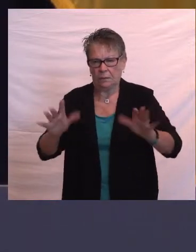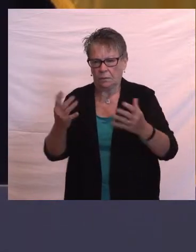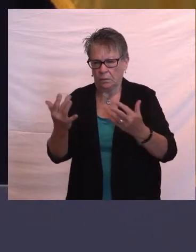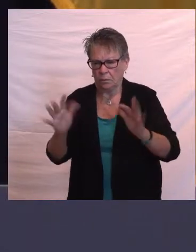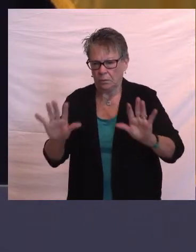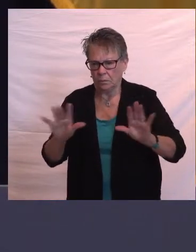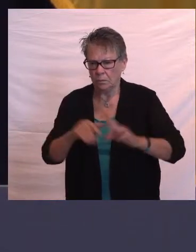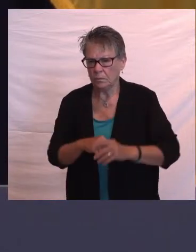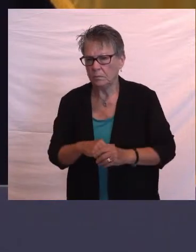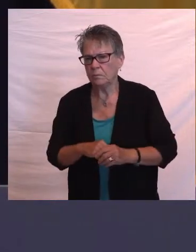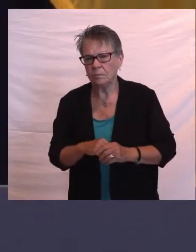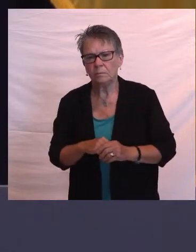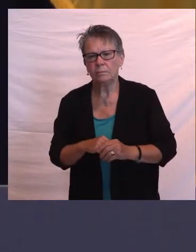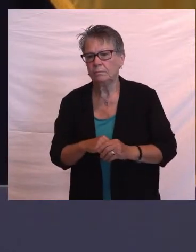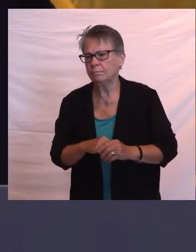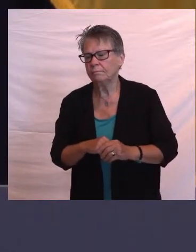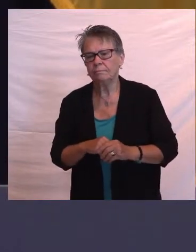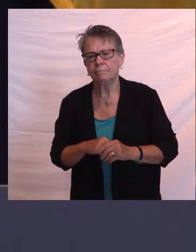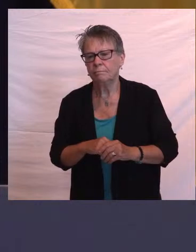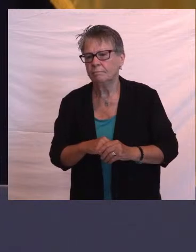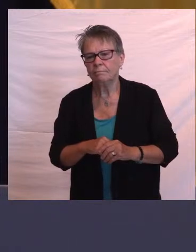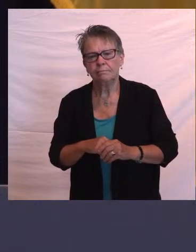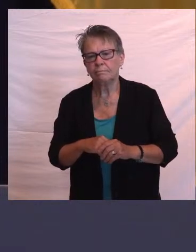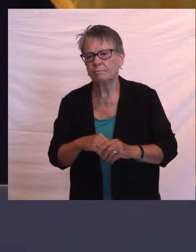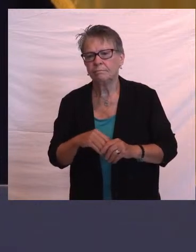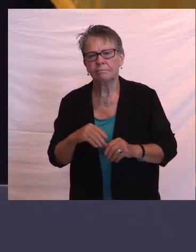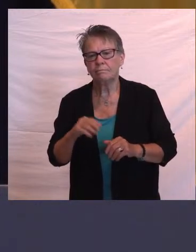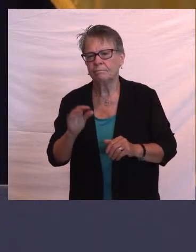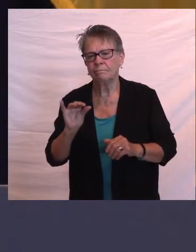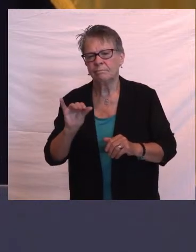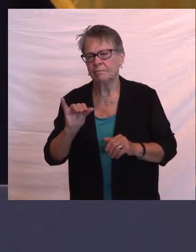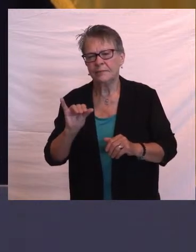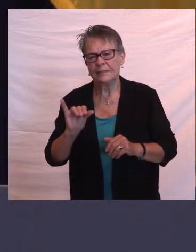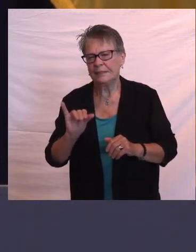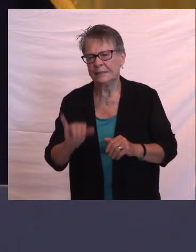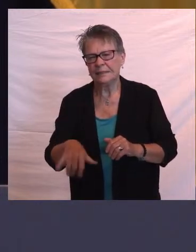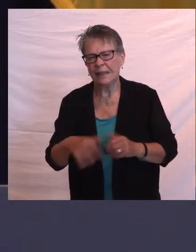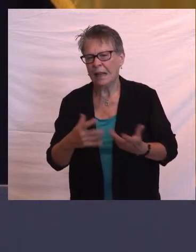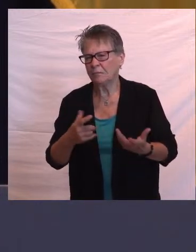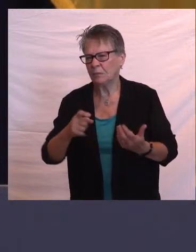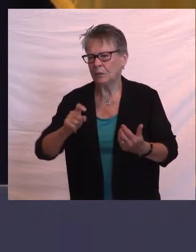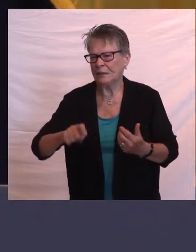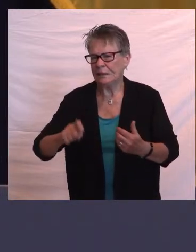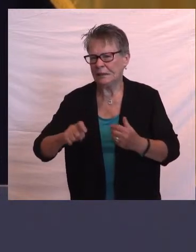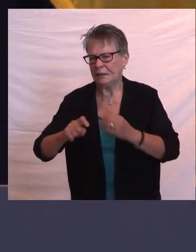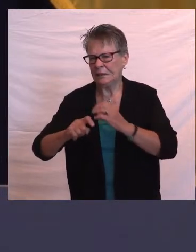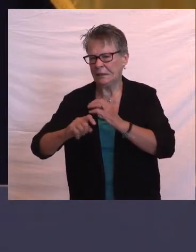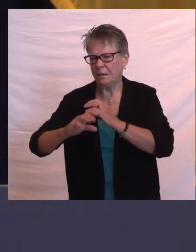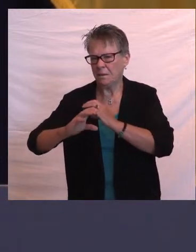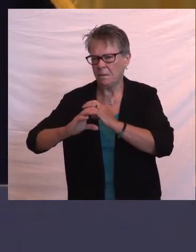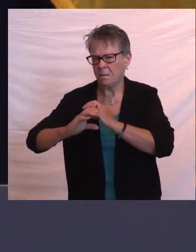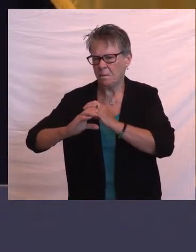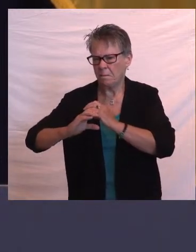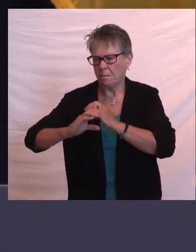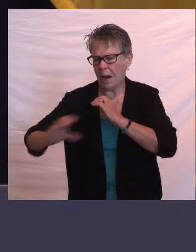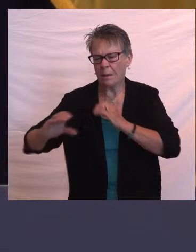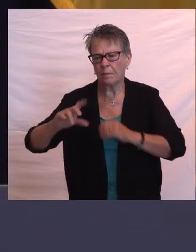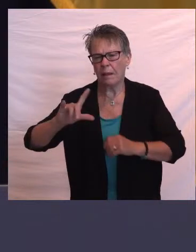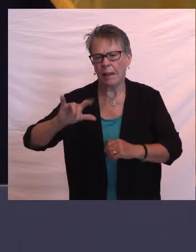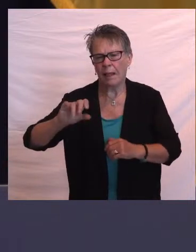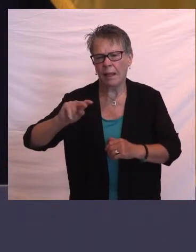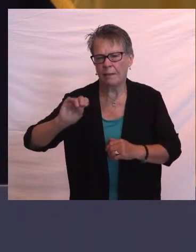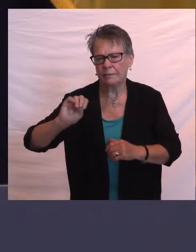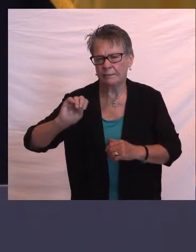egregious. The need was always questionable, but more importantly, it would have ripped